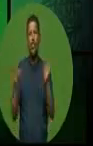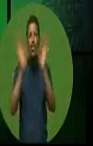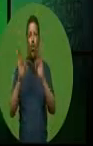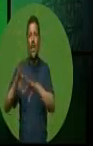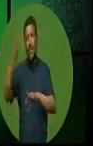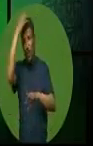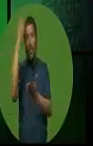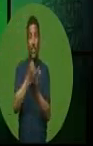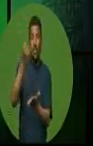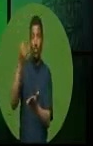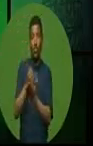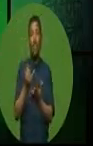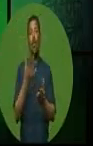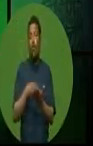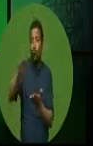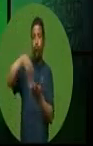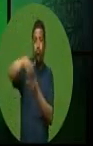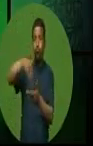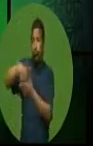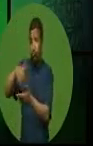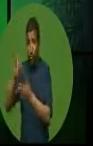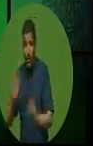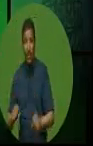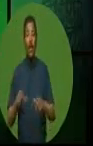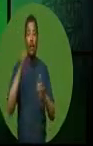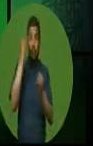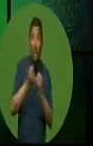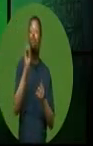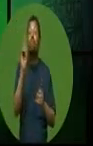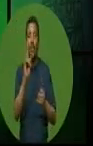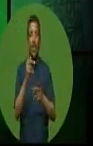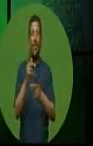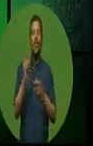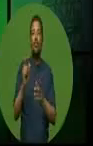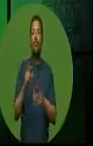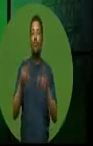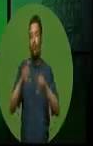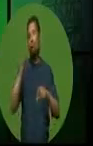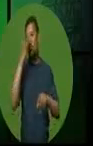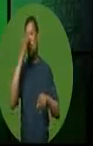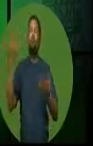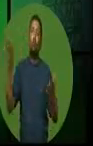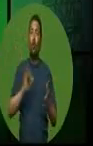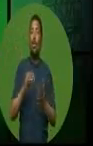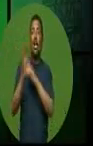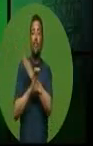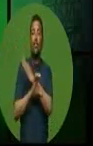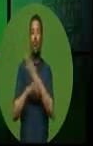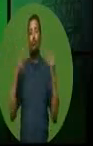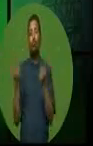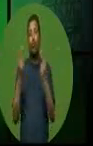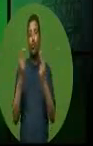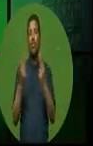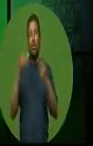government investments or expenditures. As a result, it is quite normal for countries to use